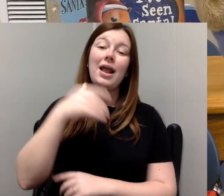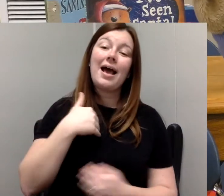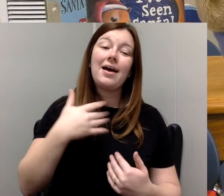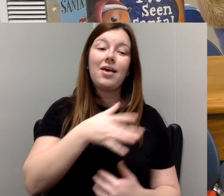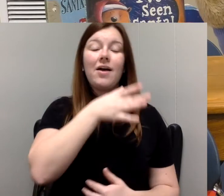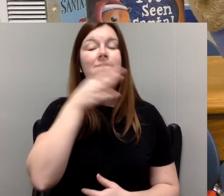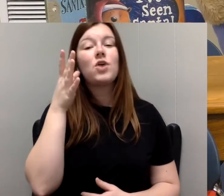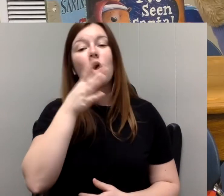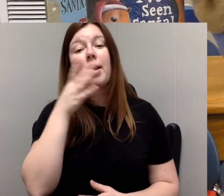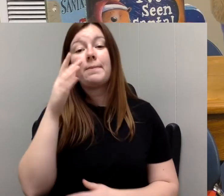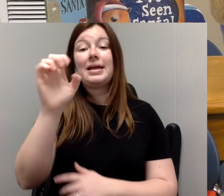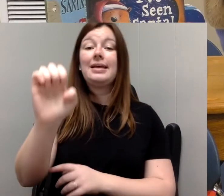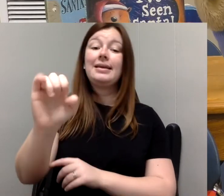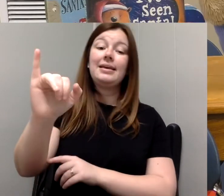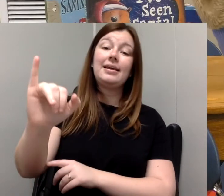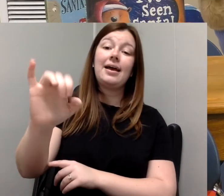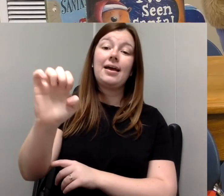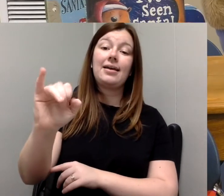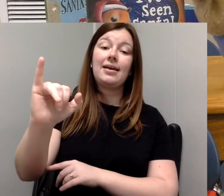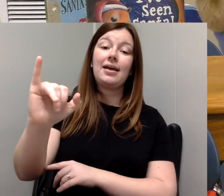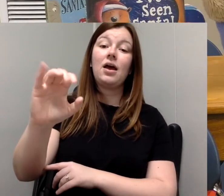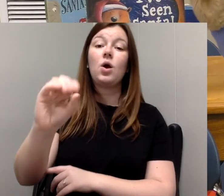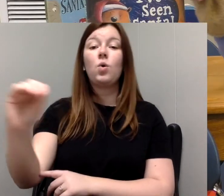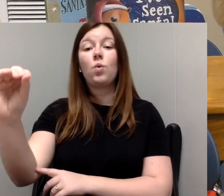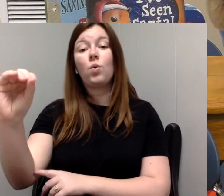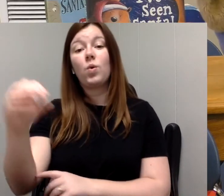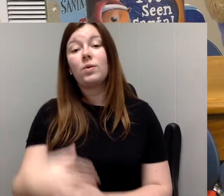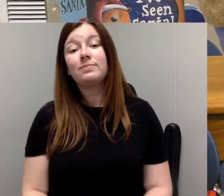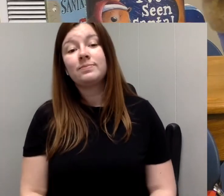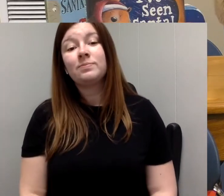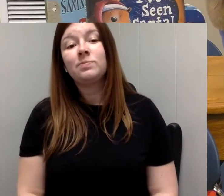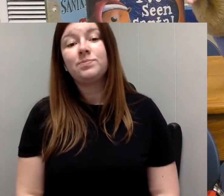Old MacDonald had a farm,